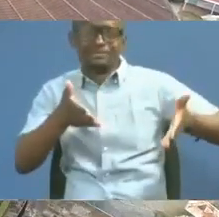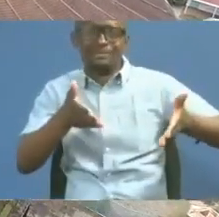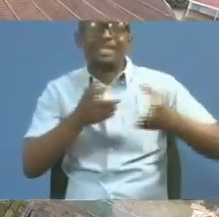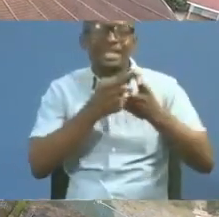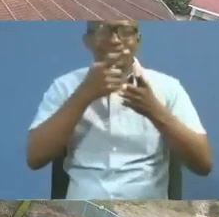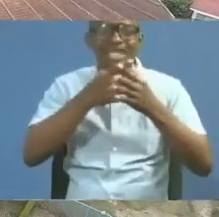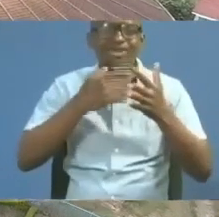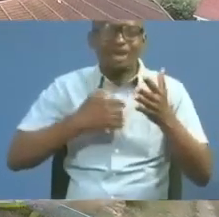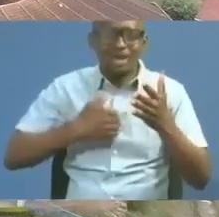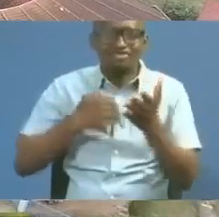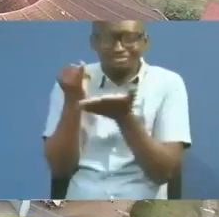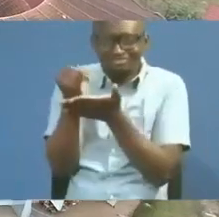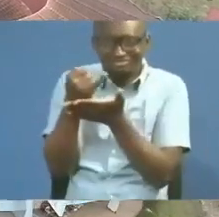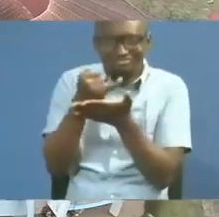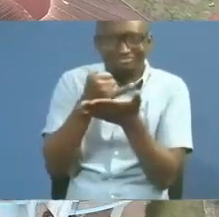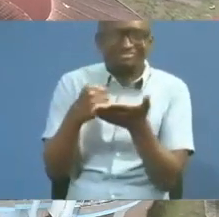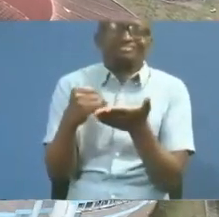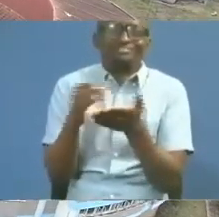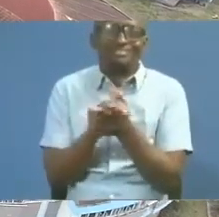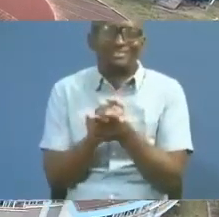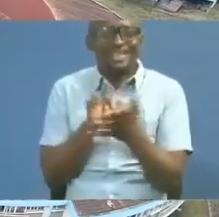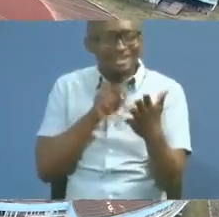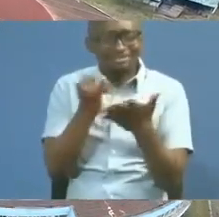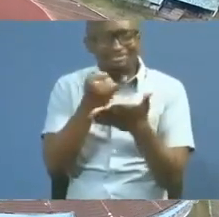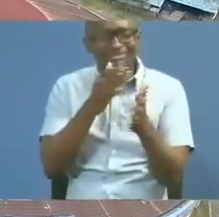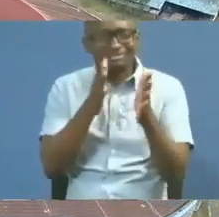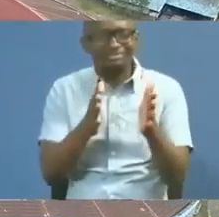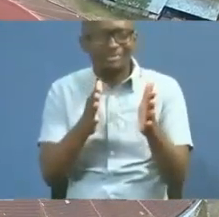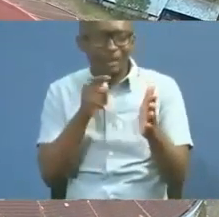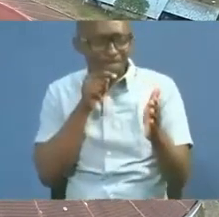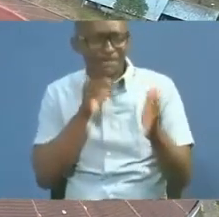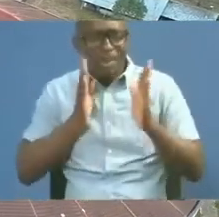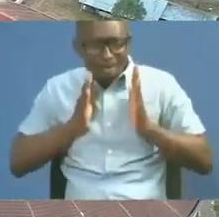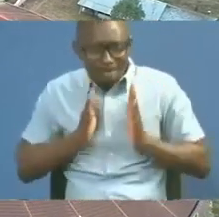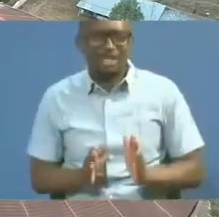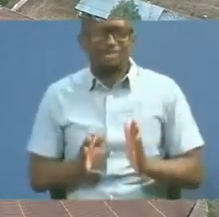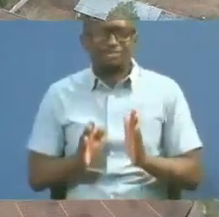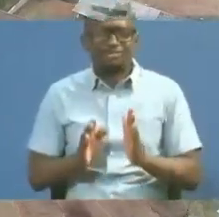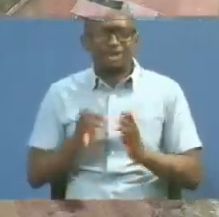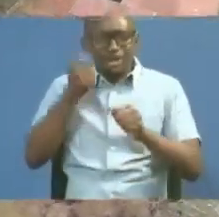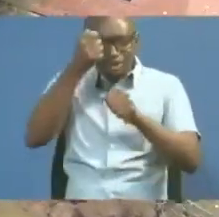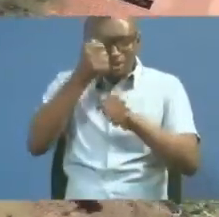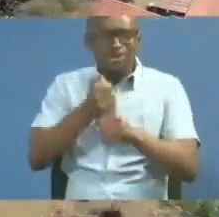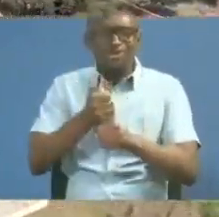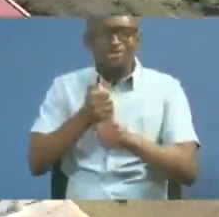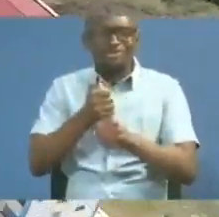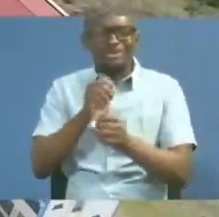areas. And then you have the architect. The architect is a person who deals with the